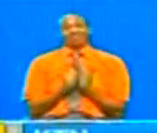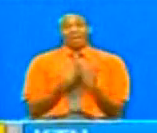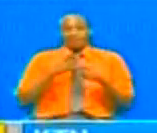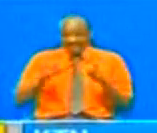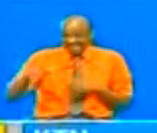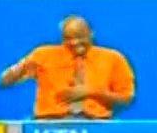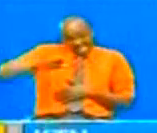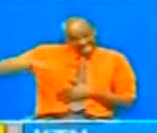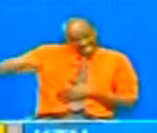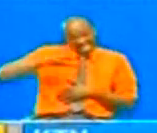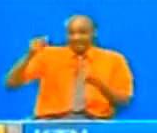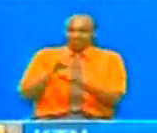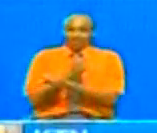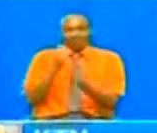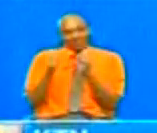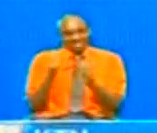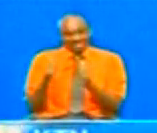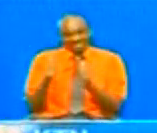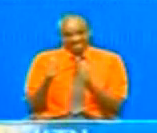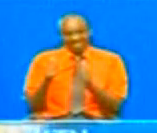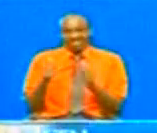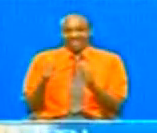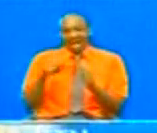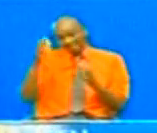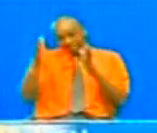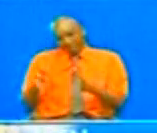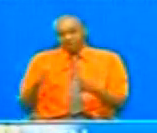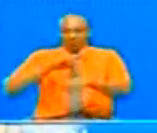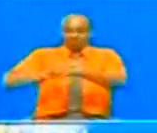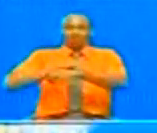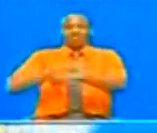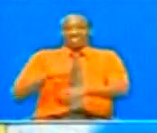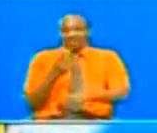an area which you cannot afford not to have somebody is the physiotherapy.